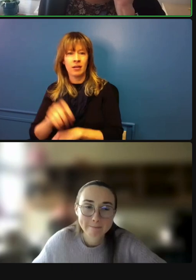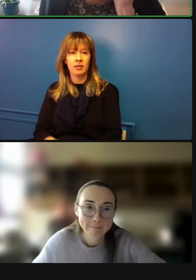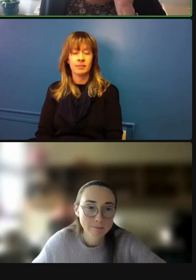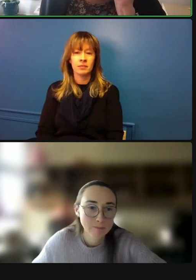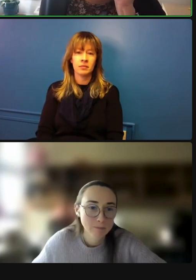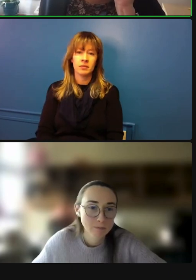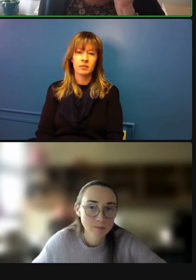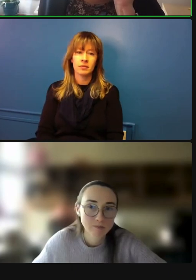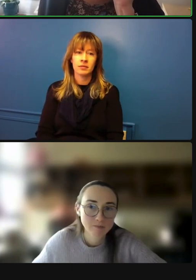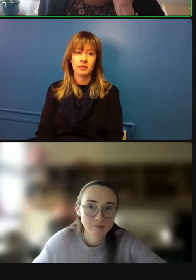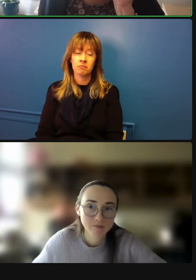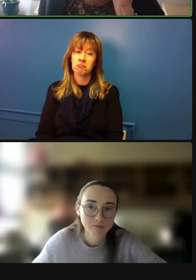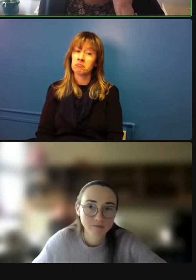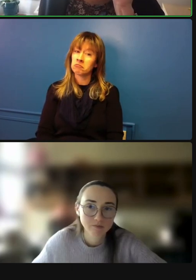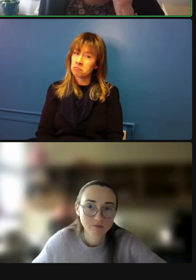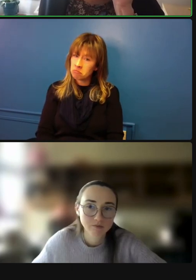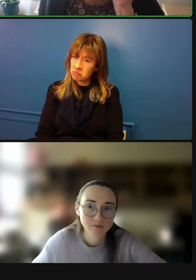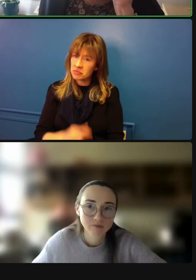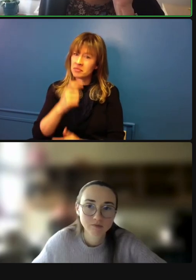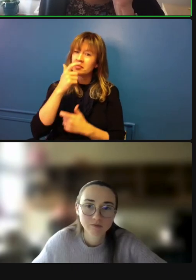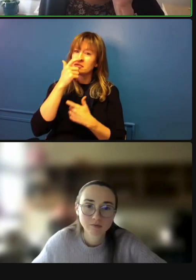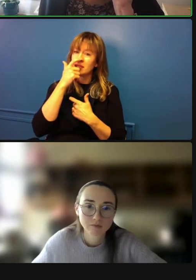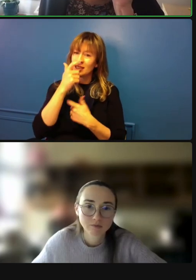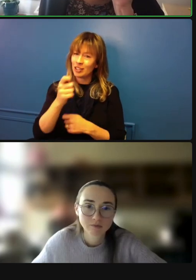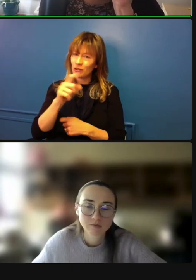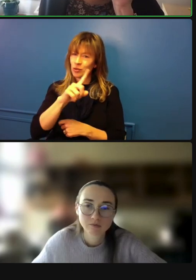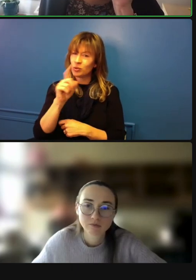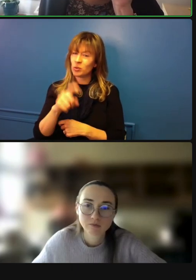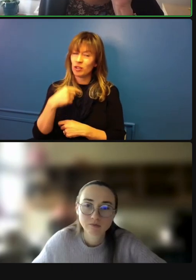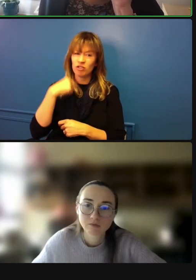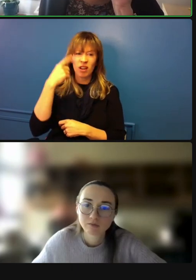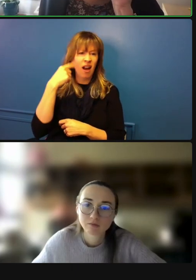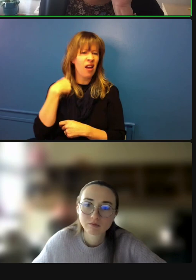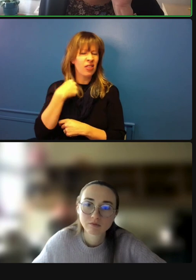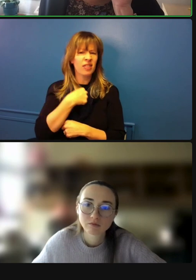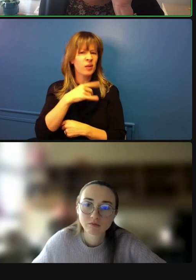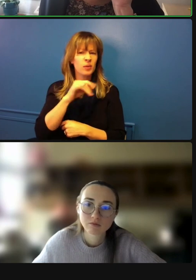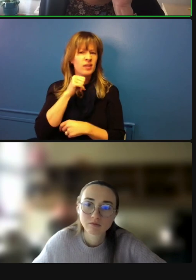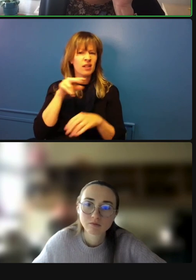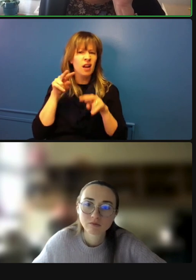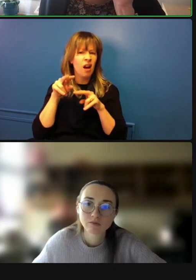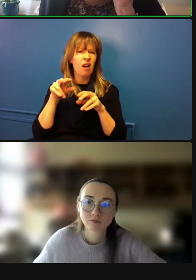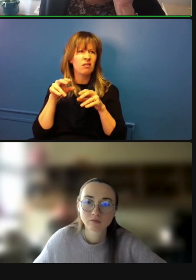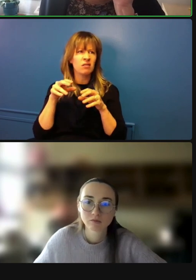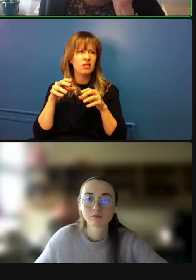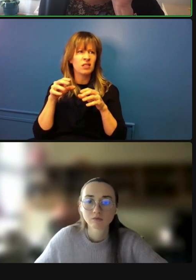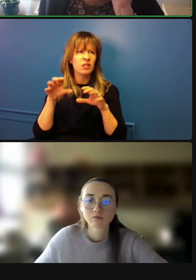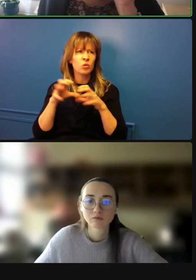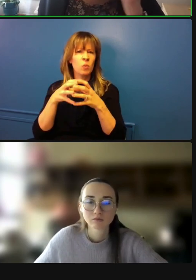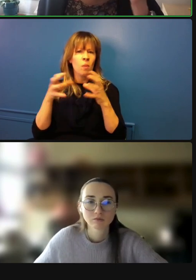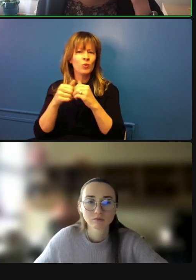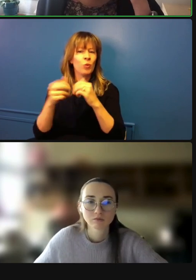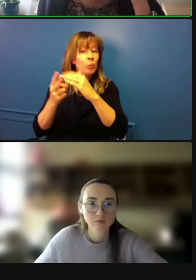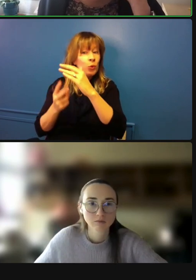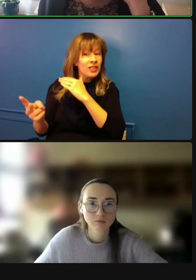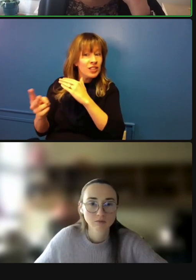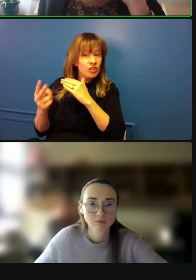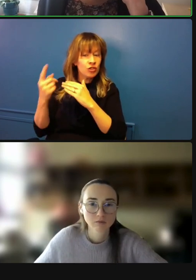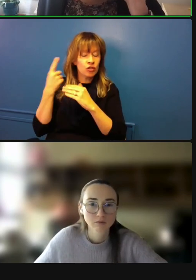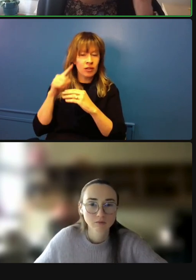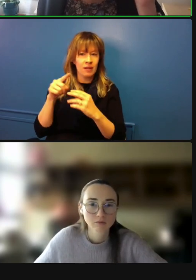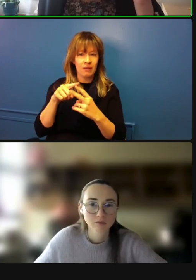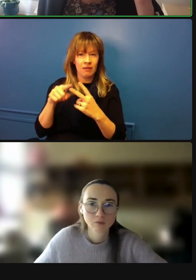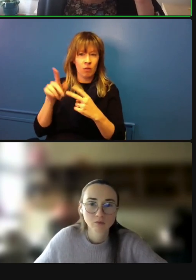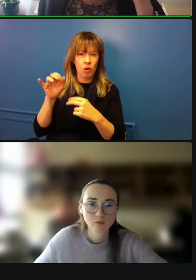That's an interesting question. I don't think we did much to look at predictions from different layers. For both the GNN and